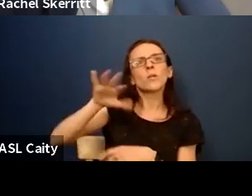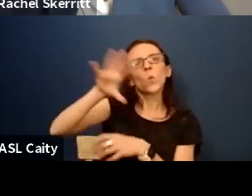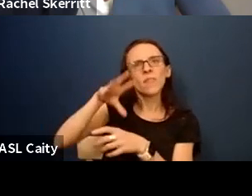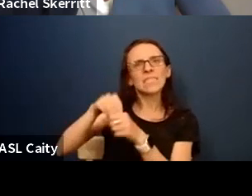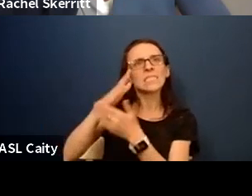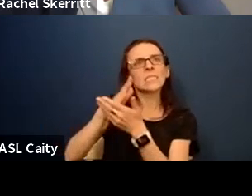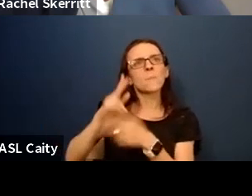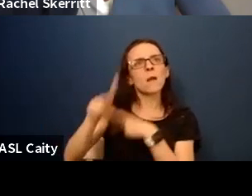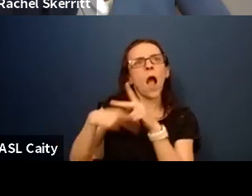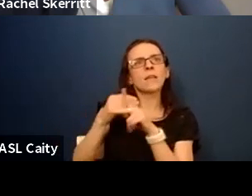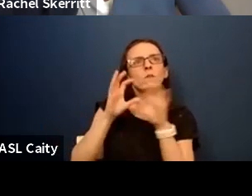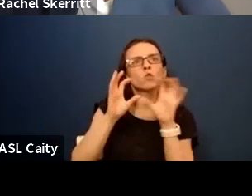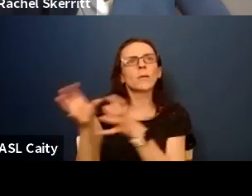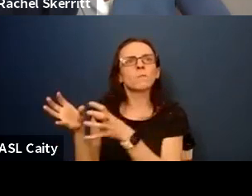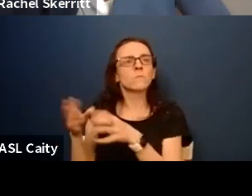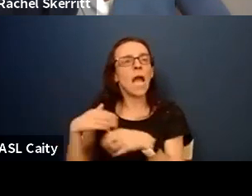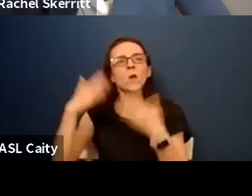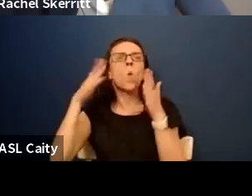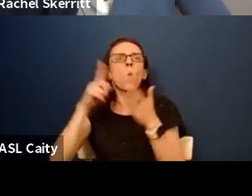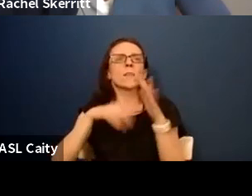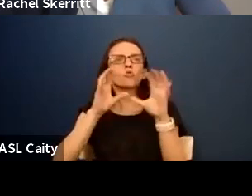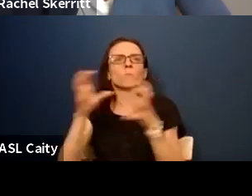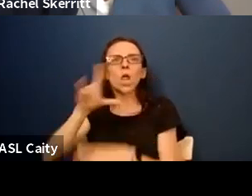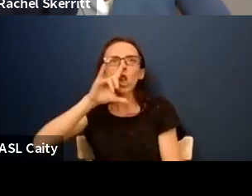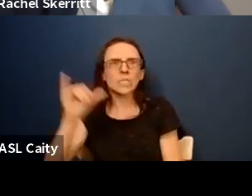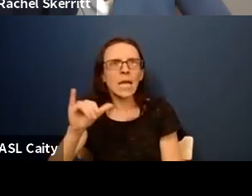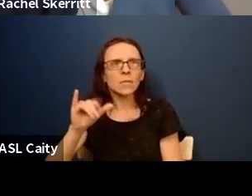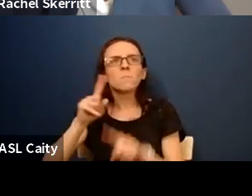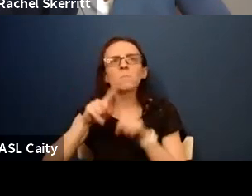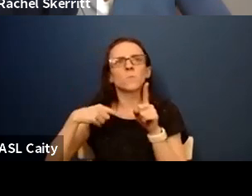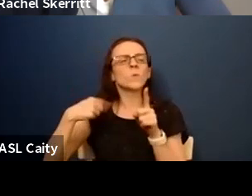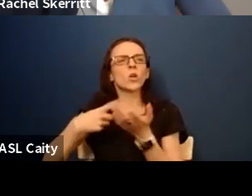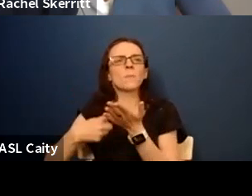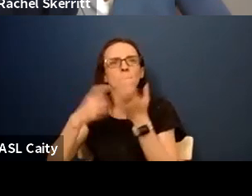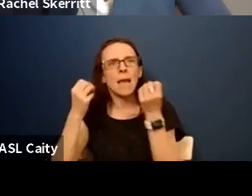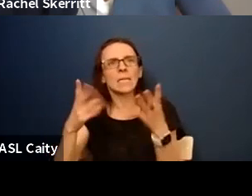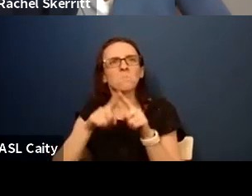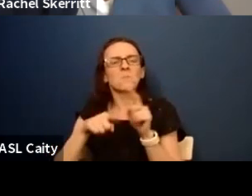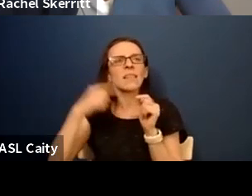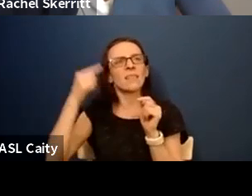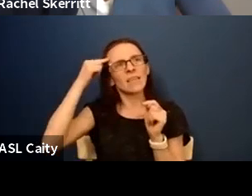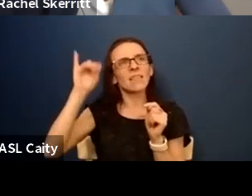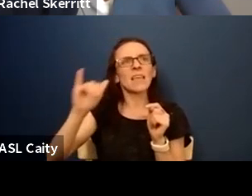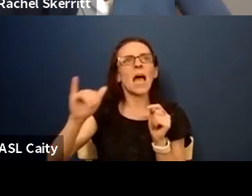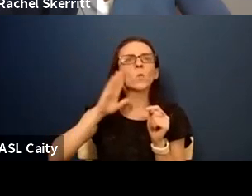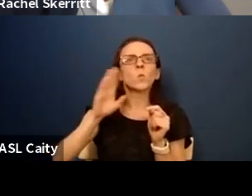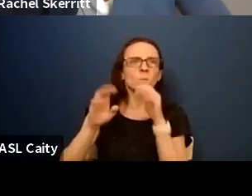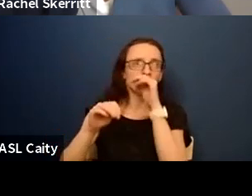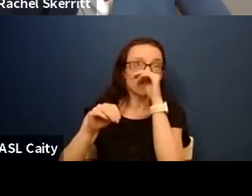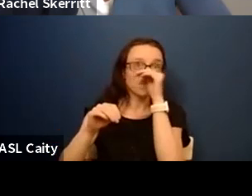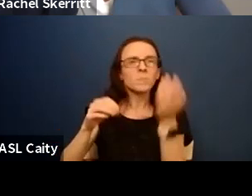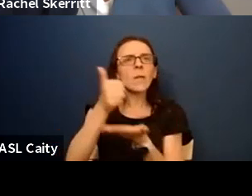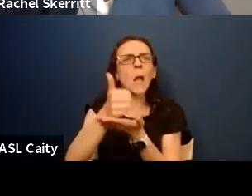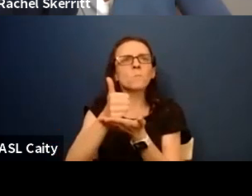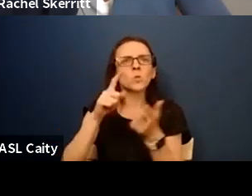grouping. I'm not sure what that grouping would be, but we've talked about a bunch. But yeah, because I think that would be a big factor to help